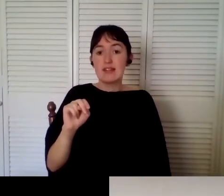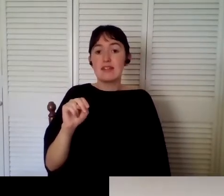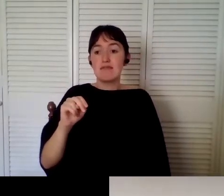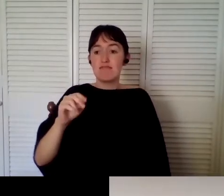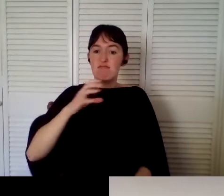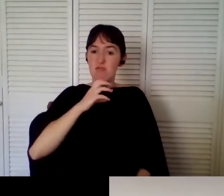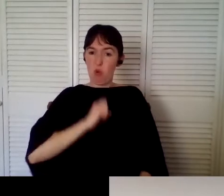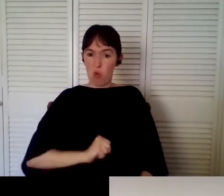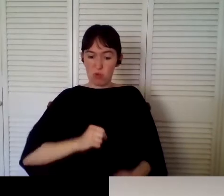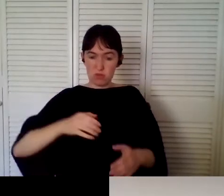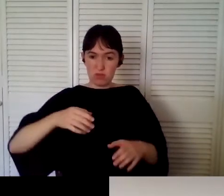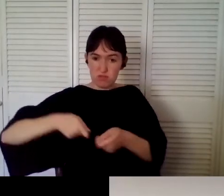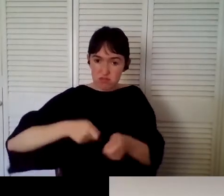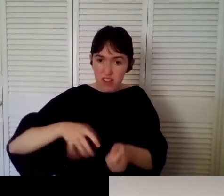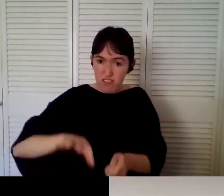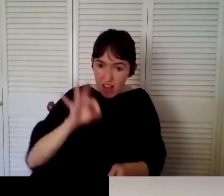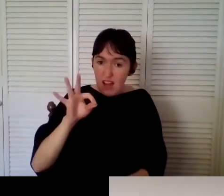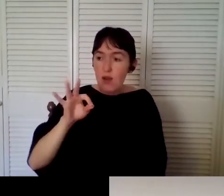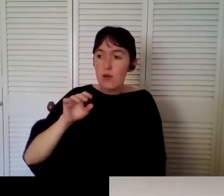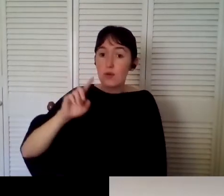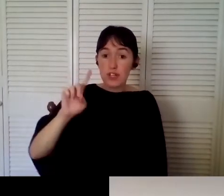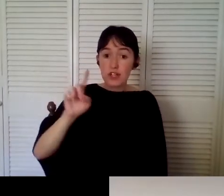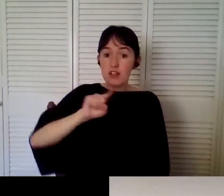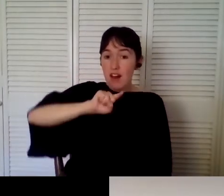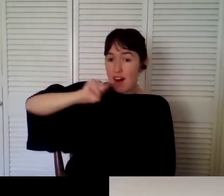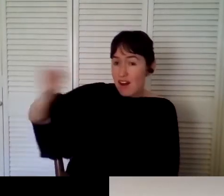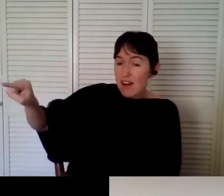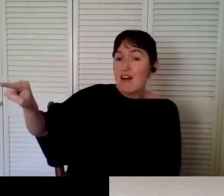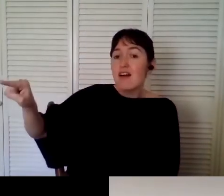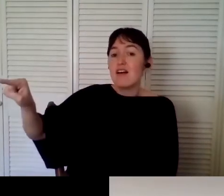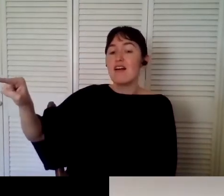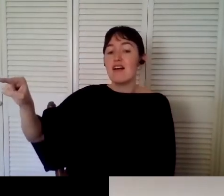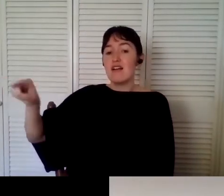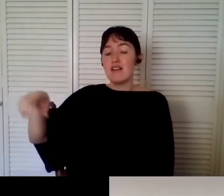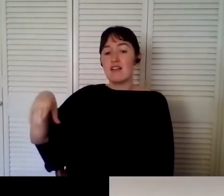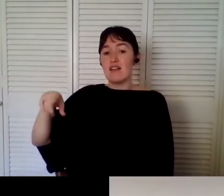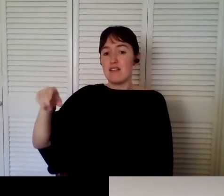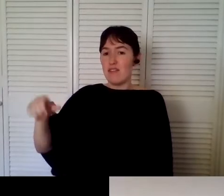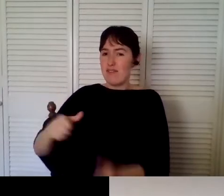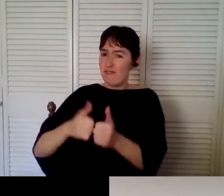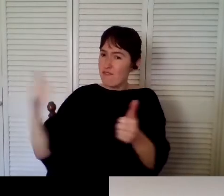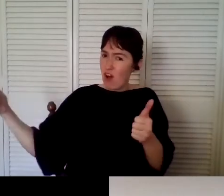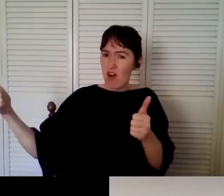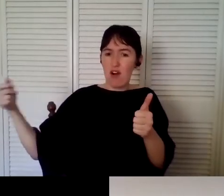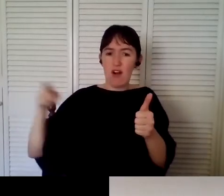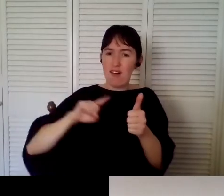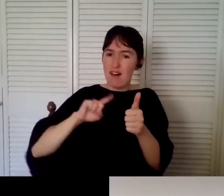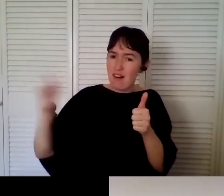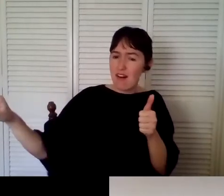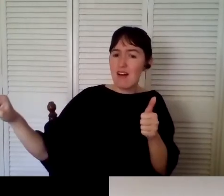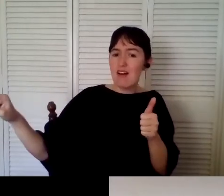And that gives us proof that they were trading that green obsidian really far away. Right. And green obsidian